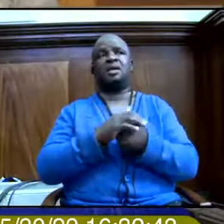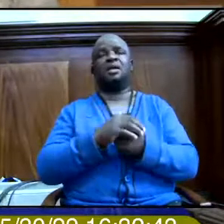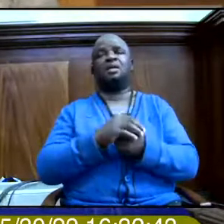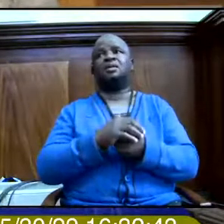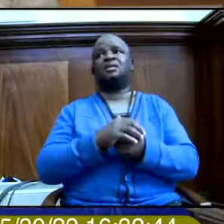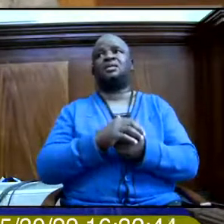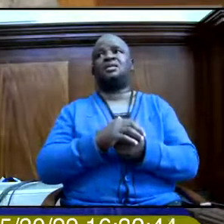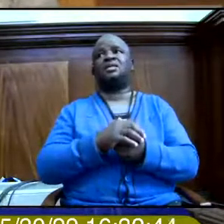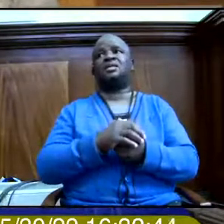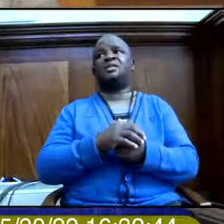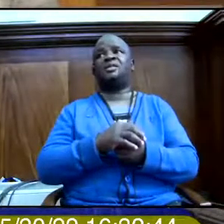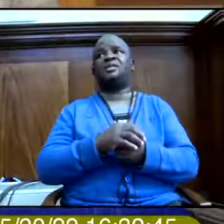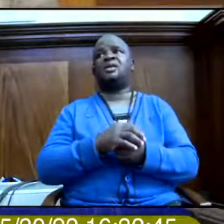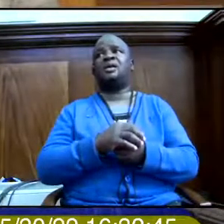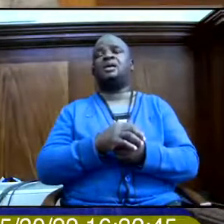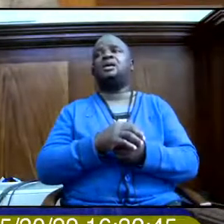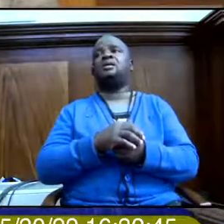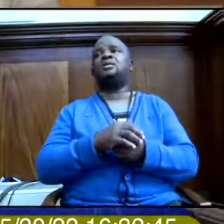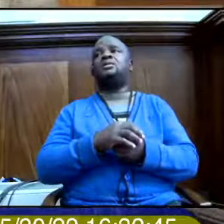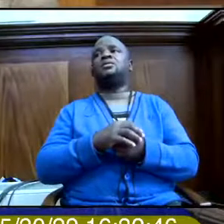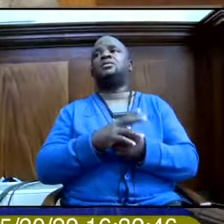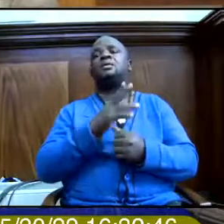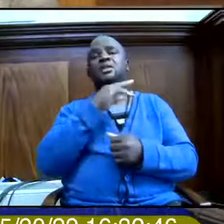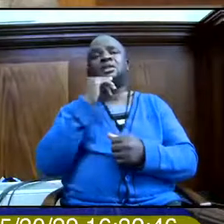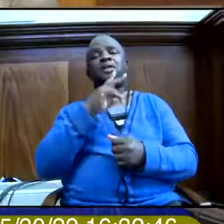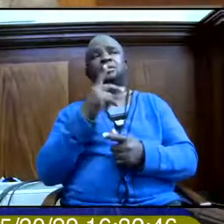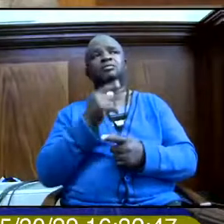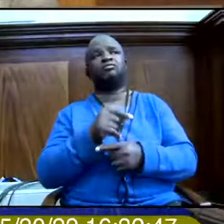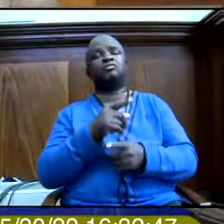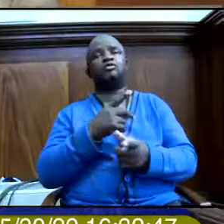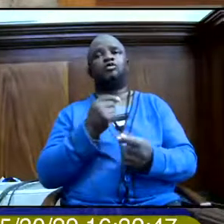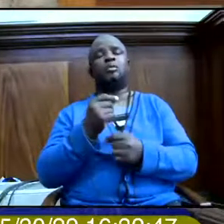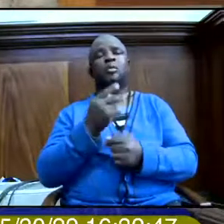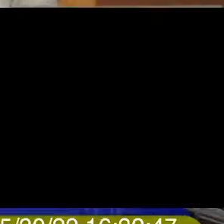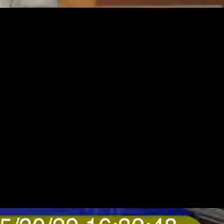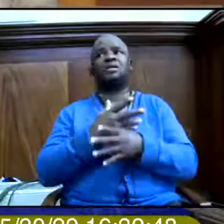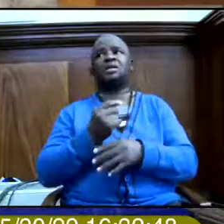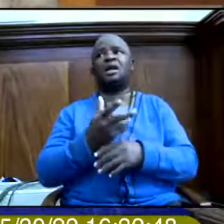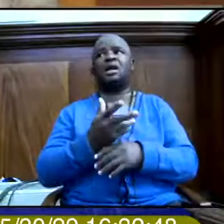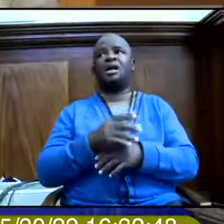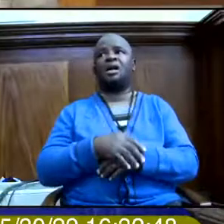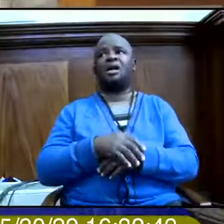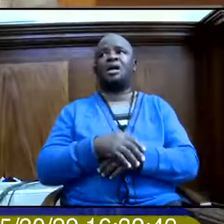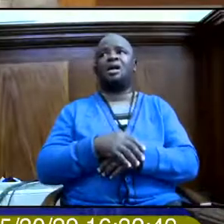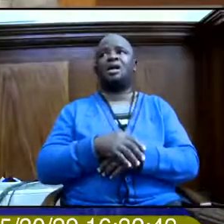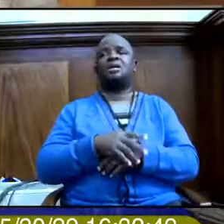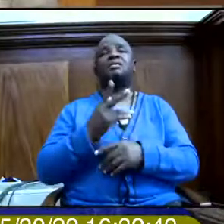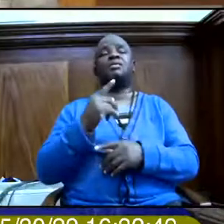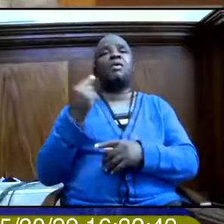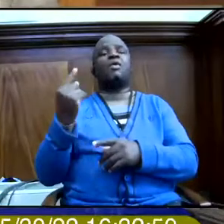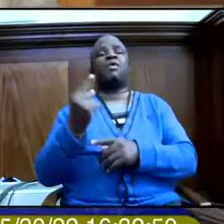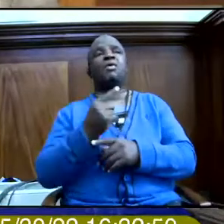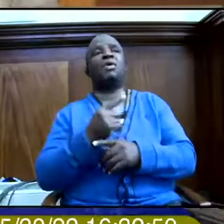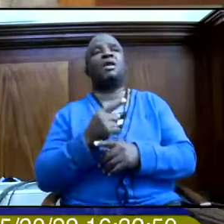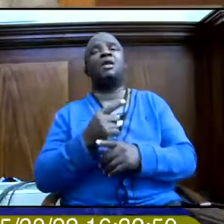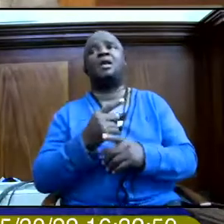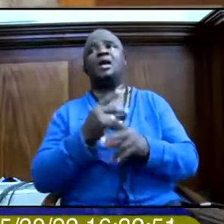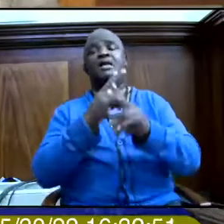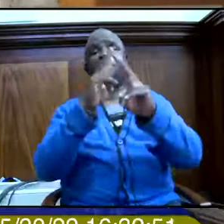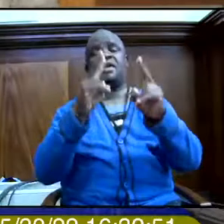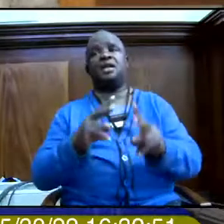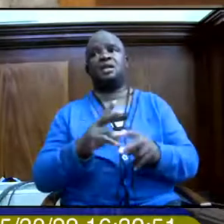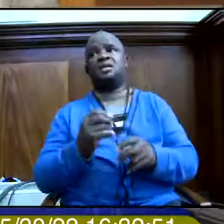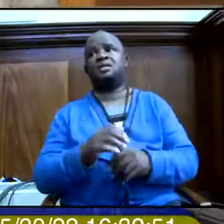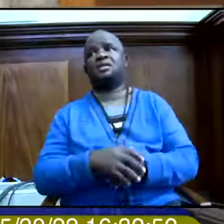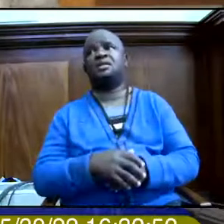just like that and the mistake that we made as workers of all federations the mistake that we